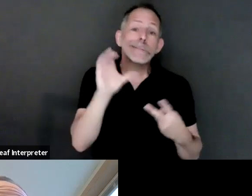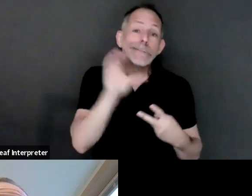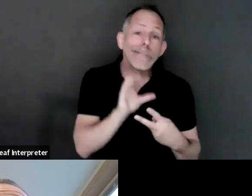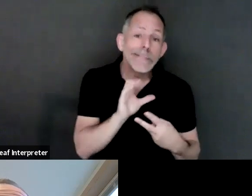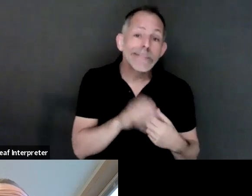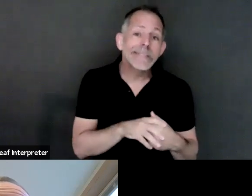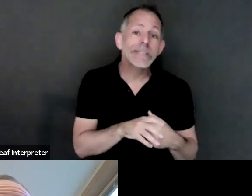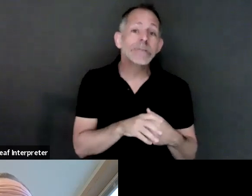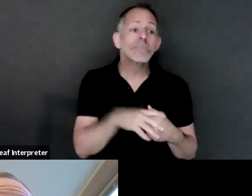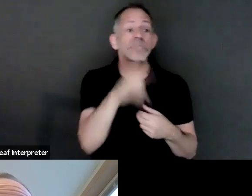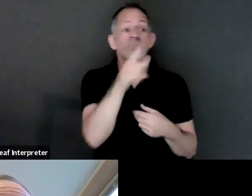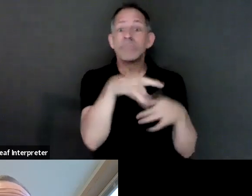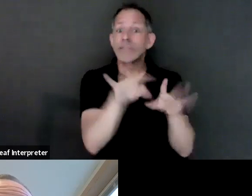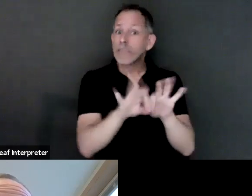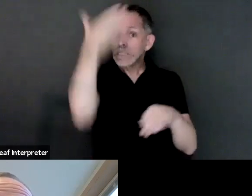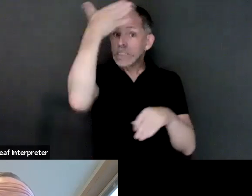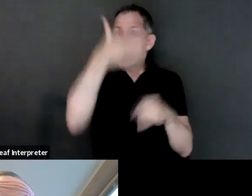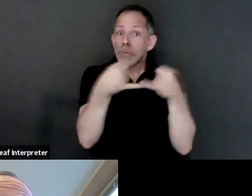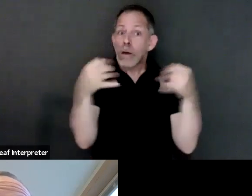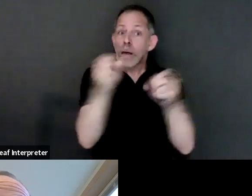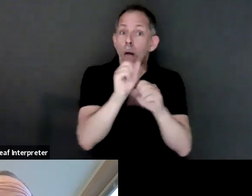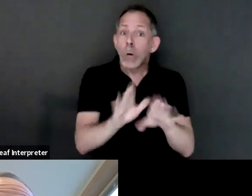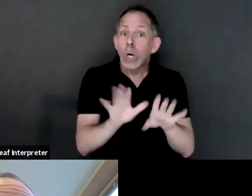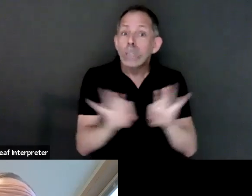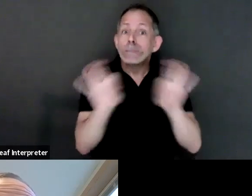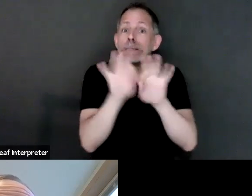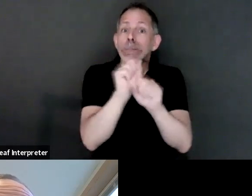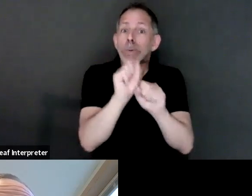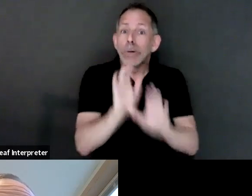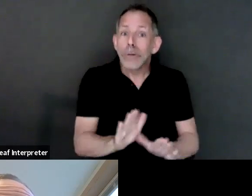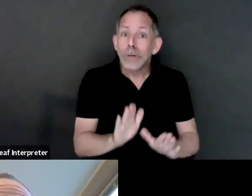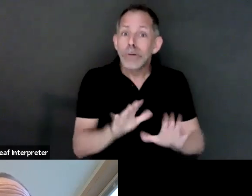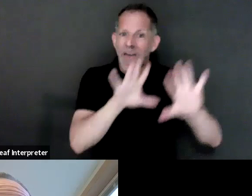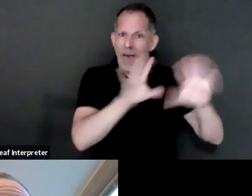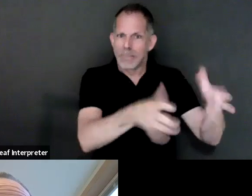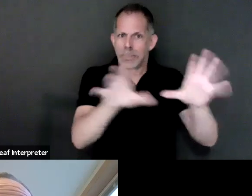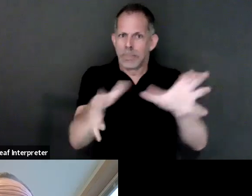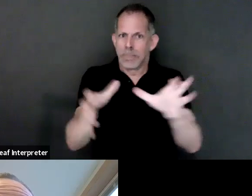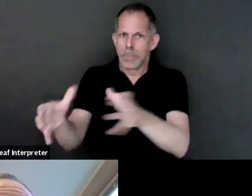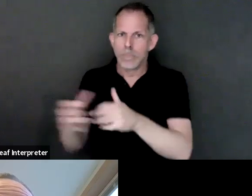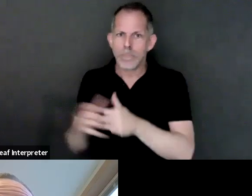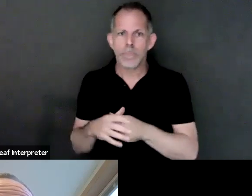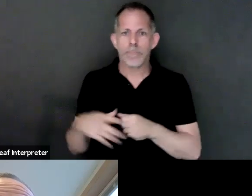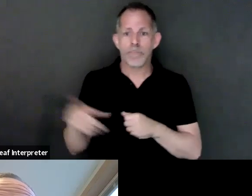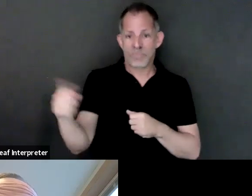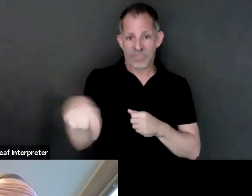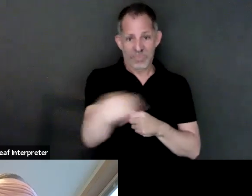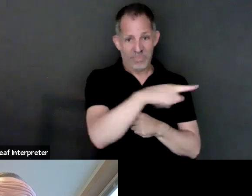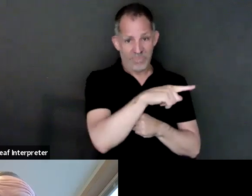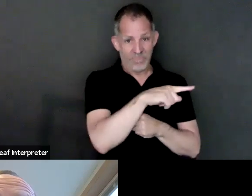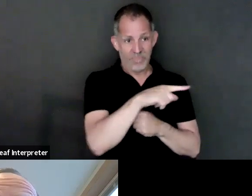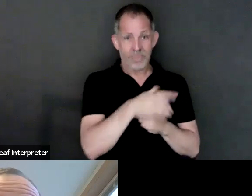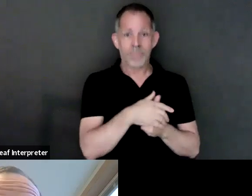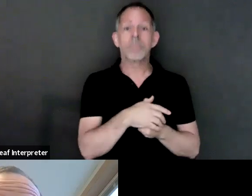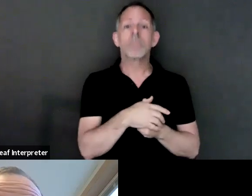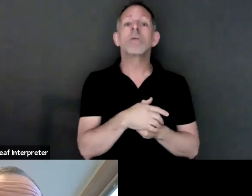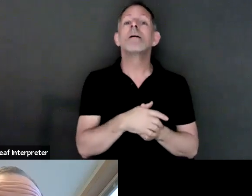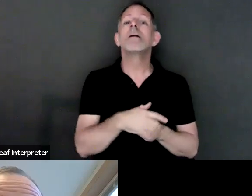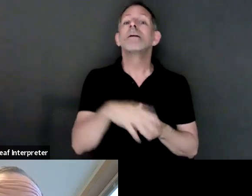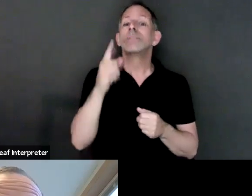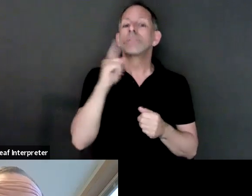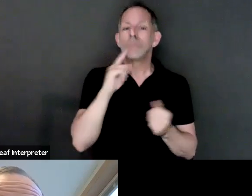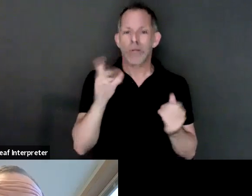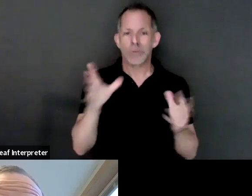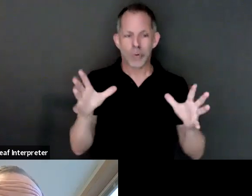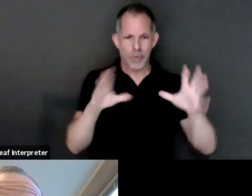for declines in effectiveness that would signal a need to give a booster dose.